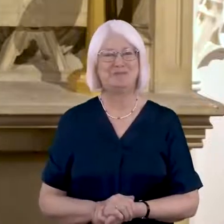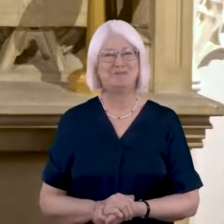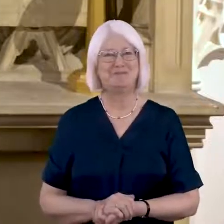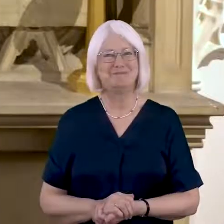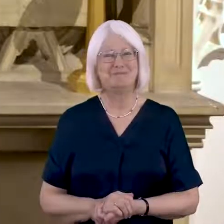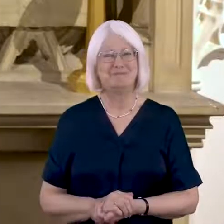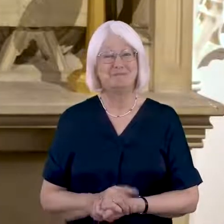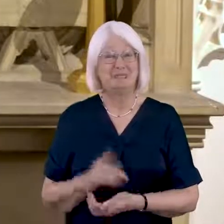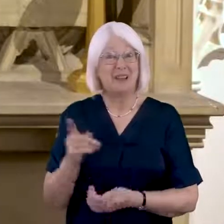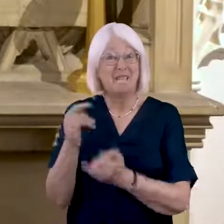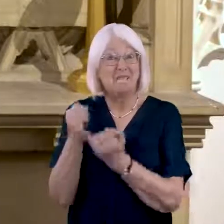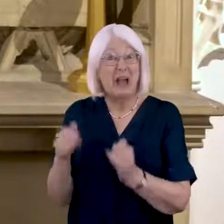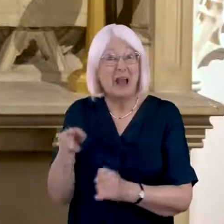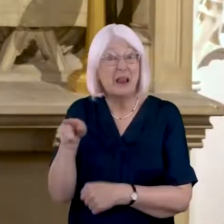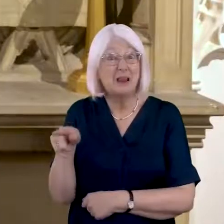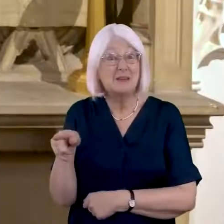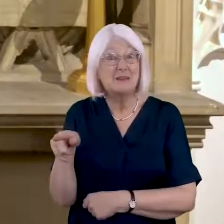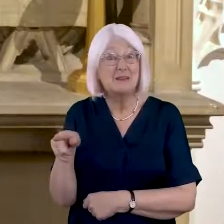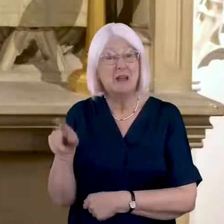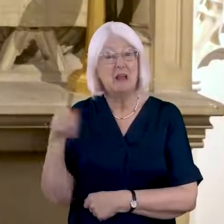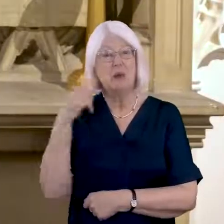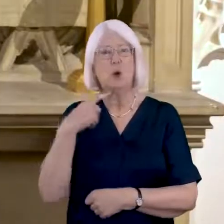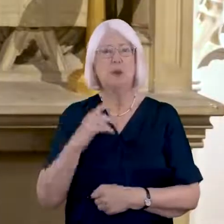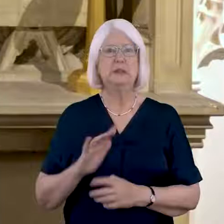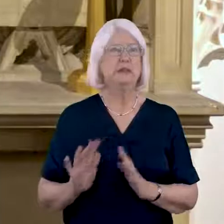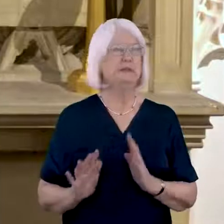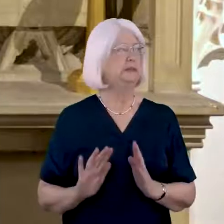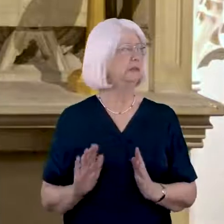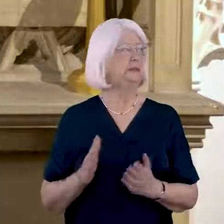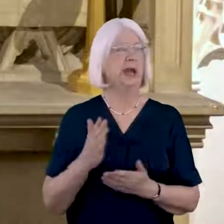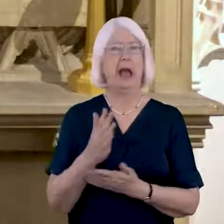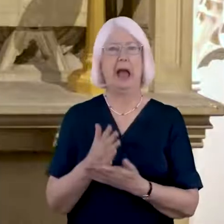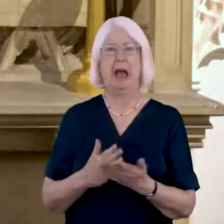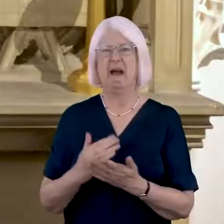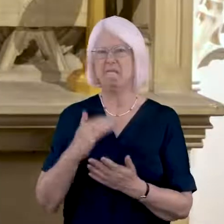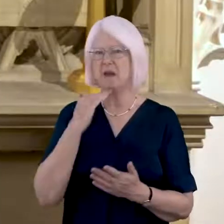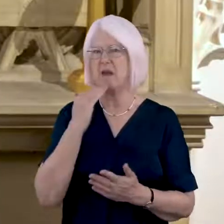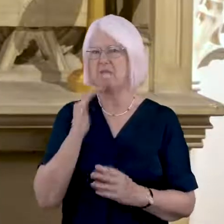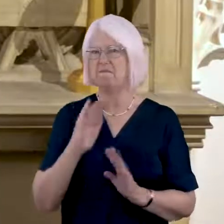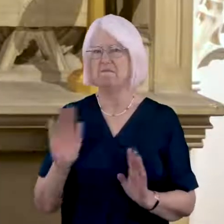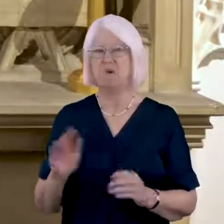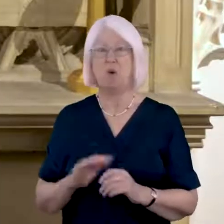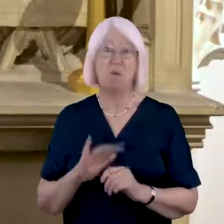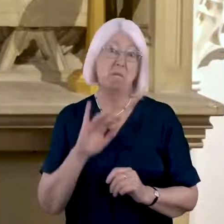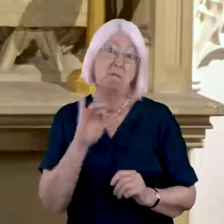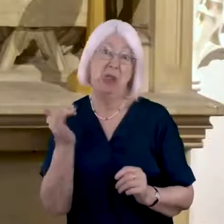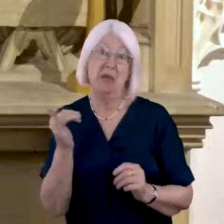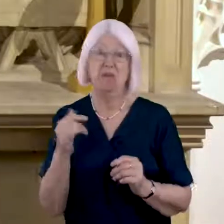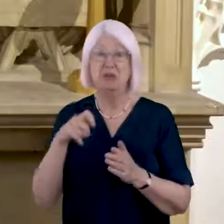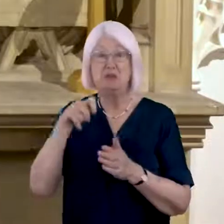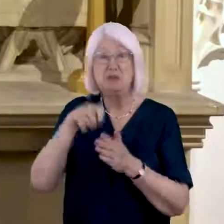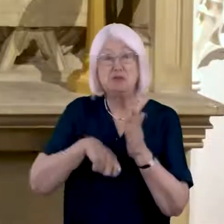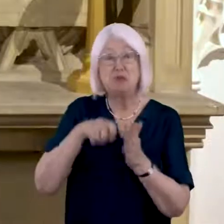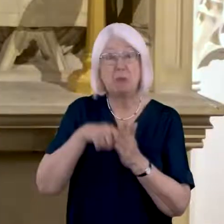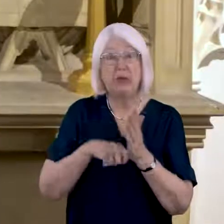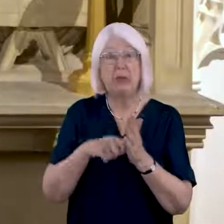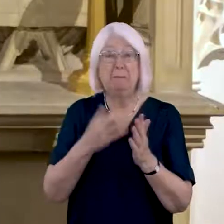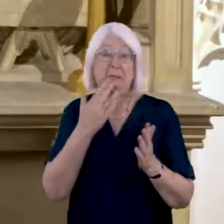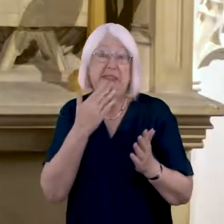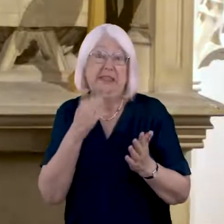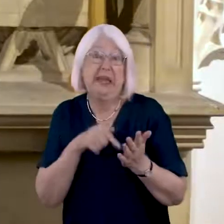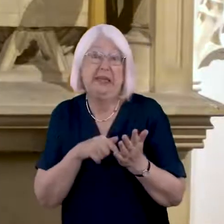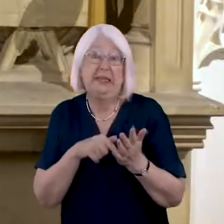Let's not forget, he's failed. He thought he'd get away with half measures, or perhaps he made an error on the shopping order,